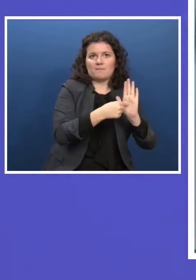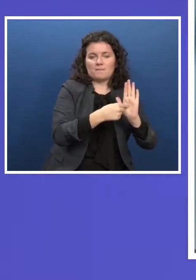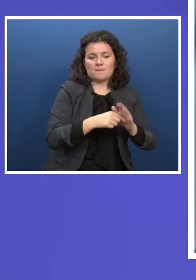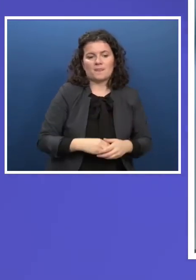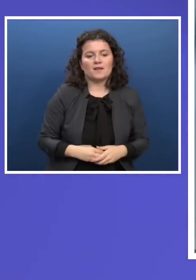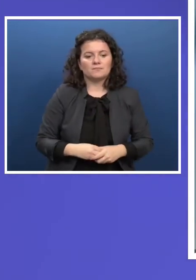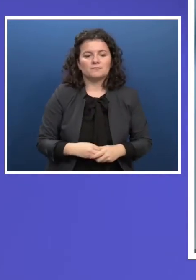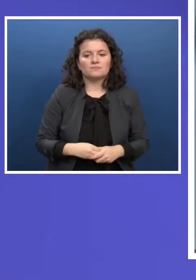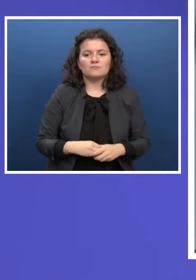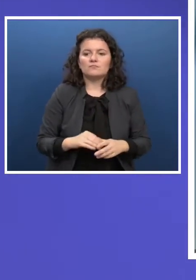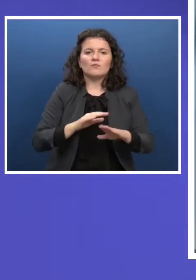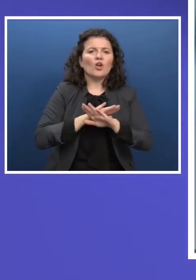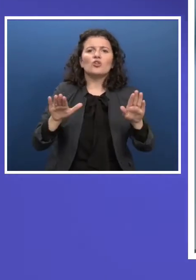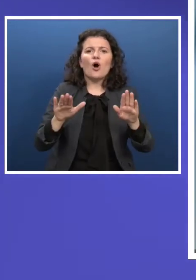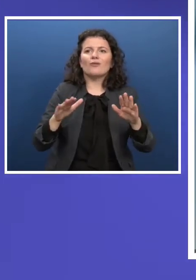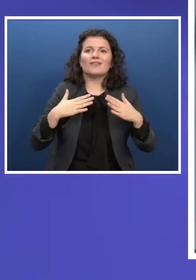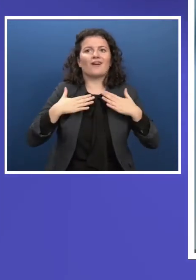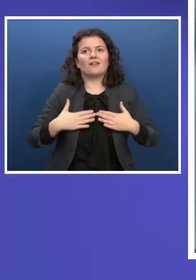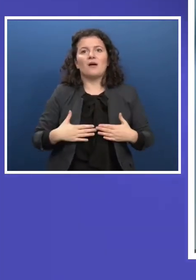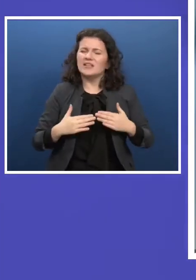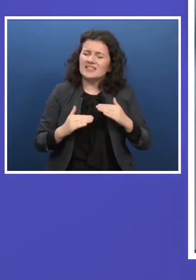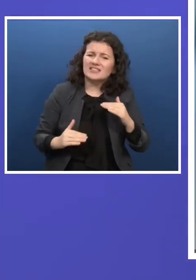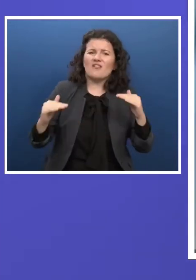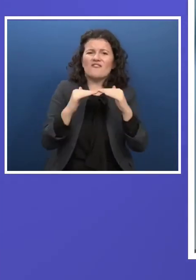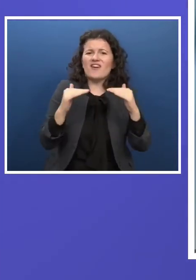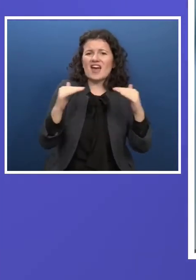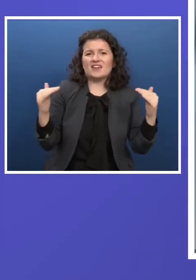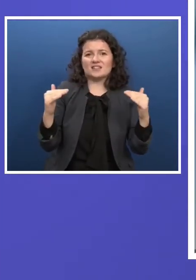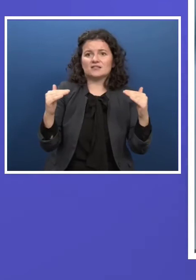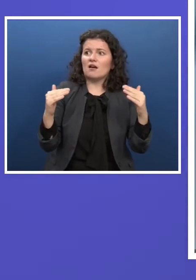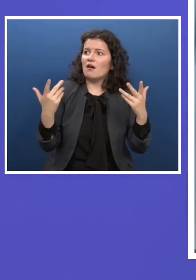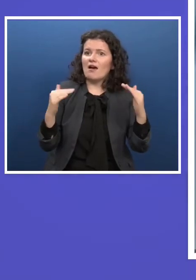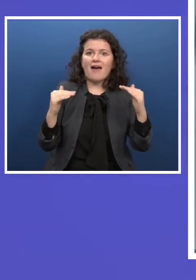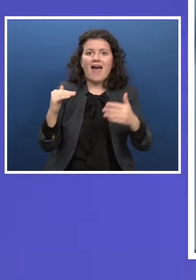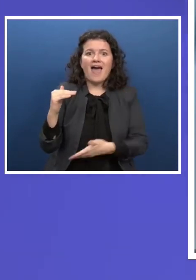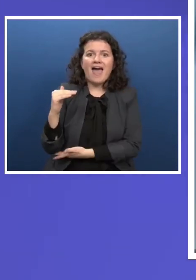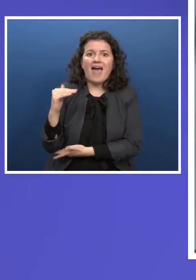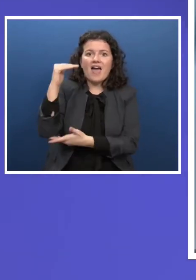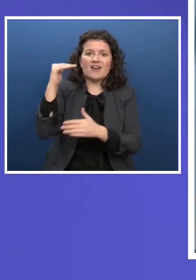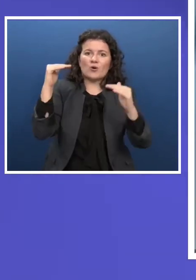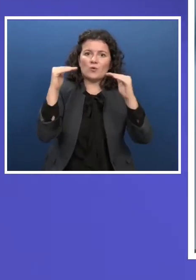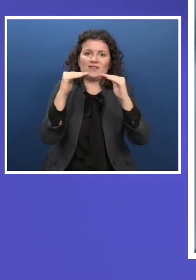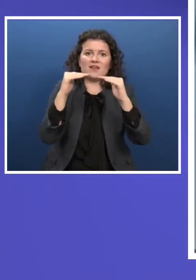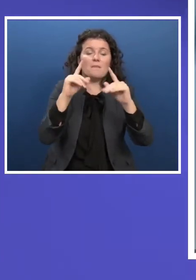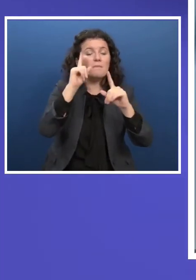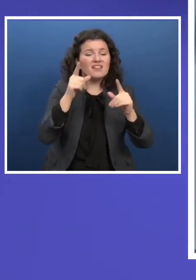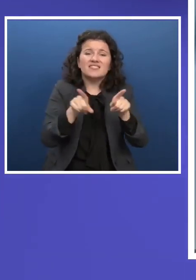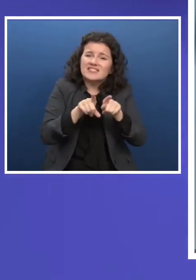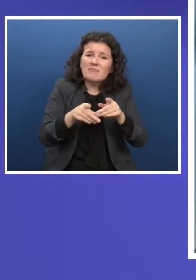fairness perspective, from an equity perspective, but also from an economic perspective, because